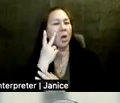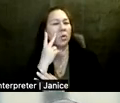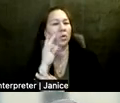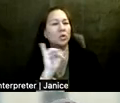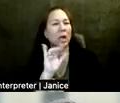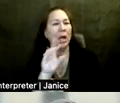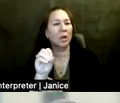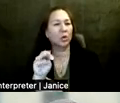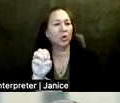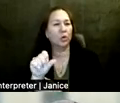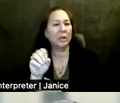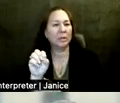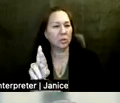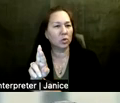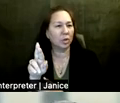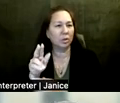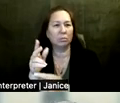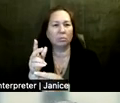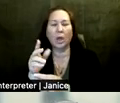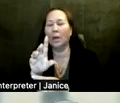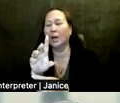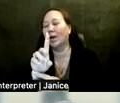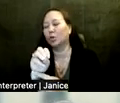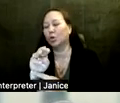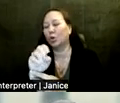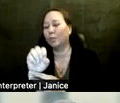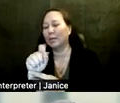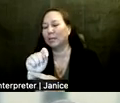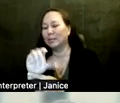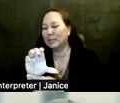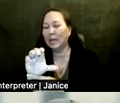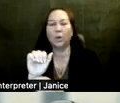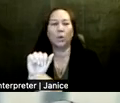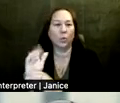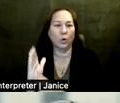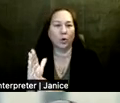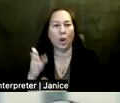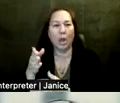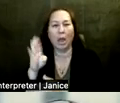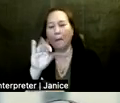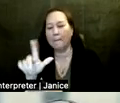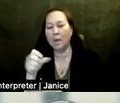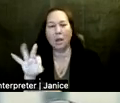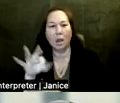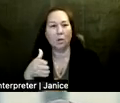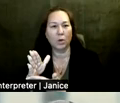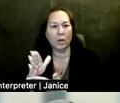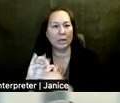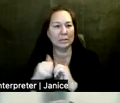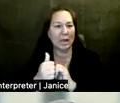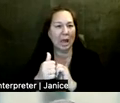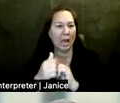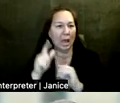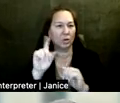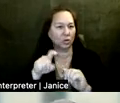question for Cindy around the domestic worker Bill of Rights. How should live-in hours be calculated and paid? Someone who's a live-in